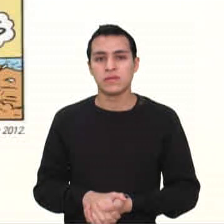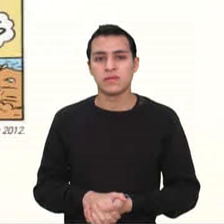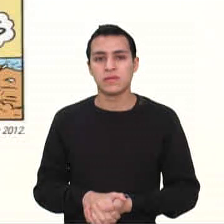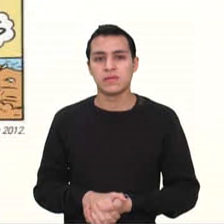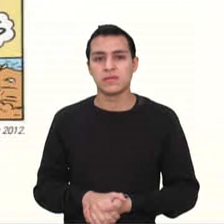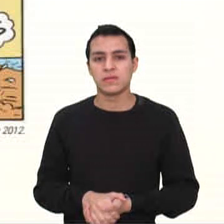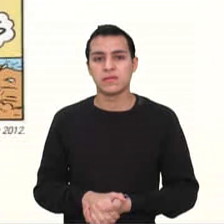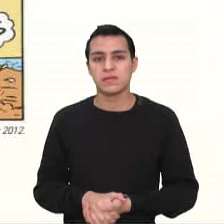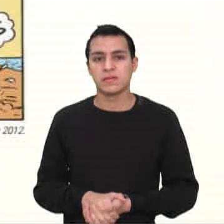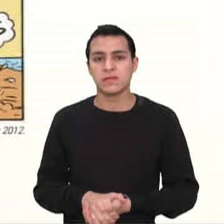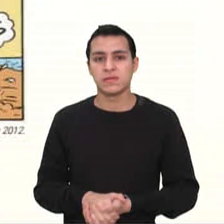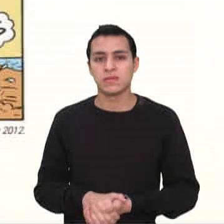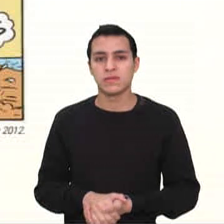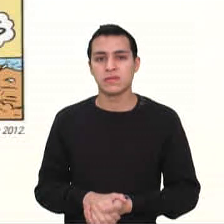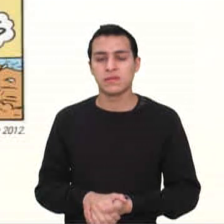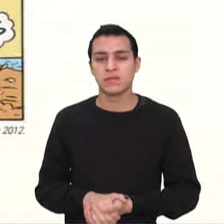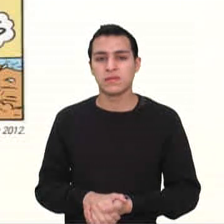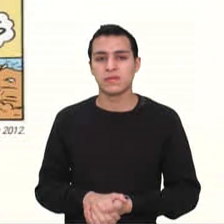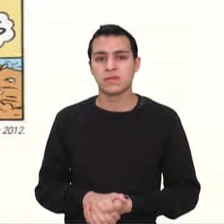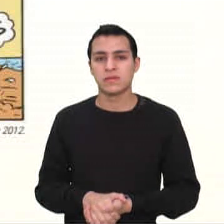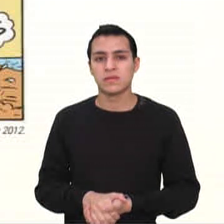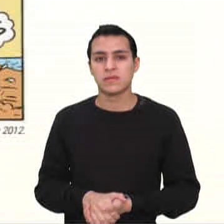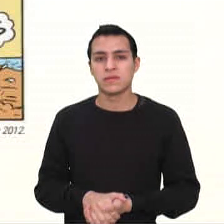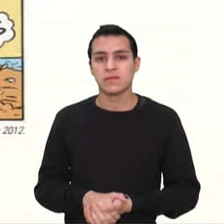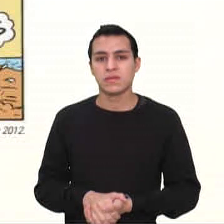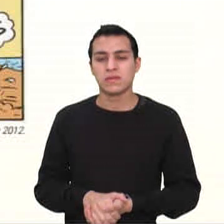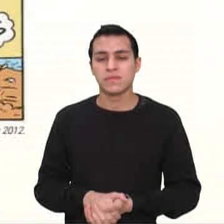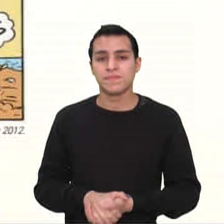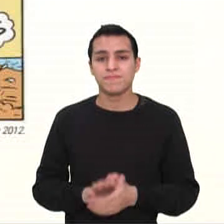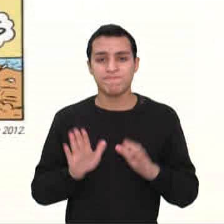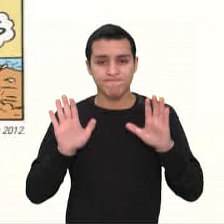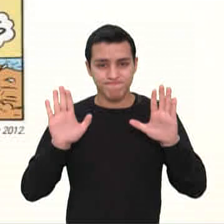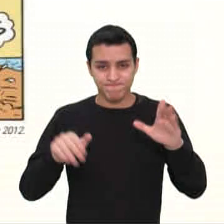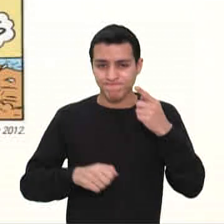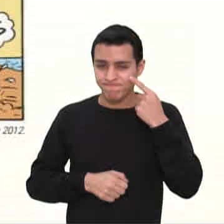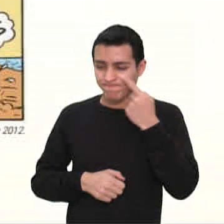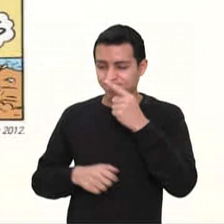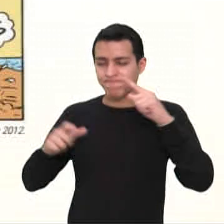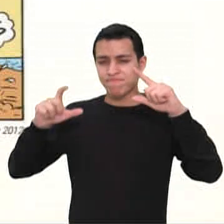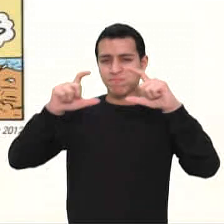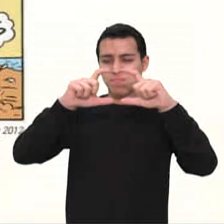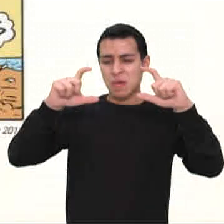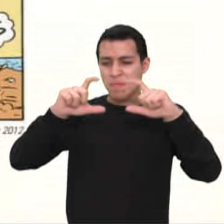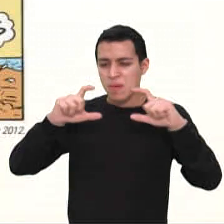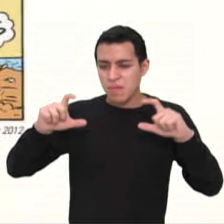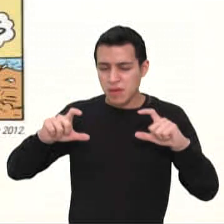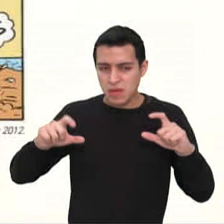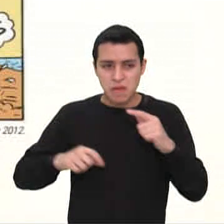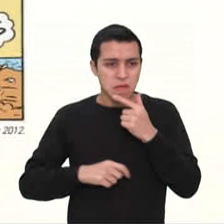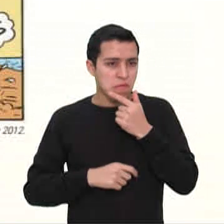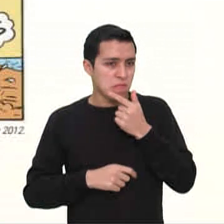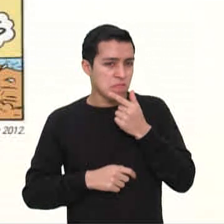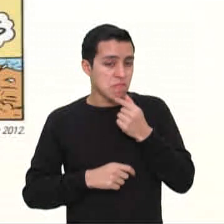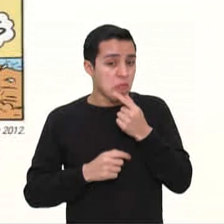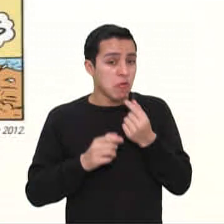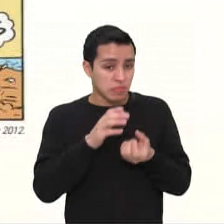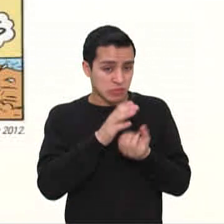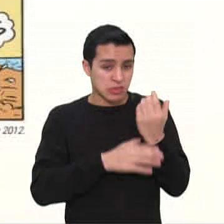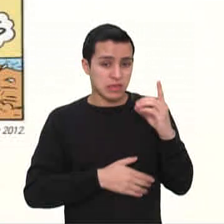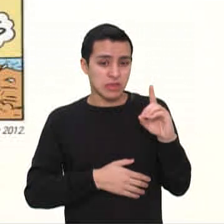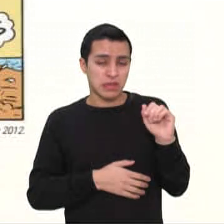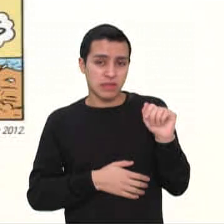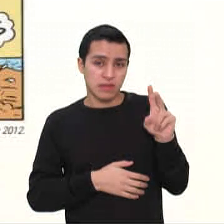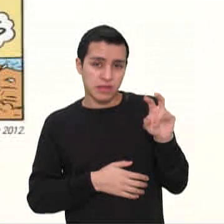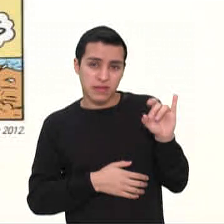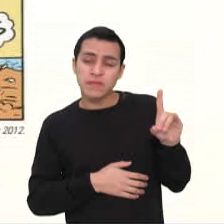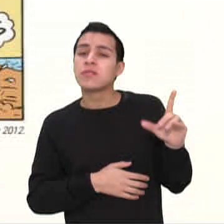the ants. Lifeguard! Então vejam, uma tirinha do Jim Davis, né, o criador do